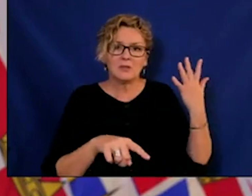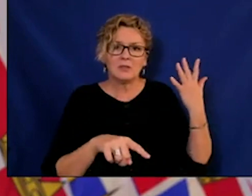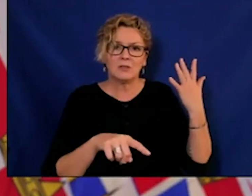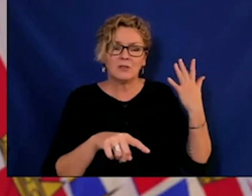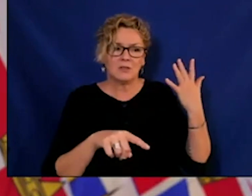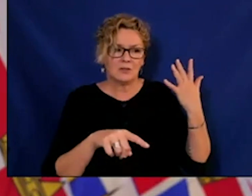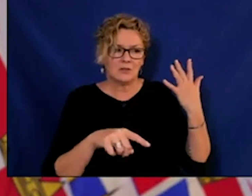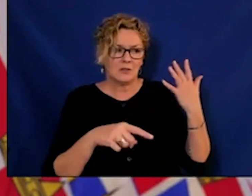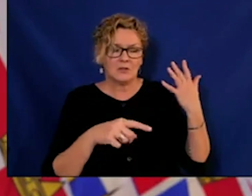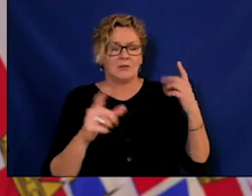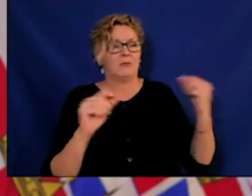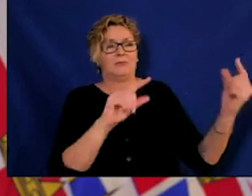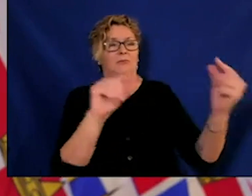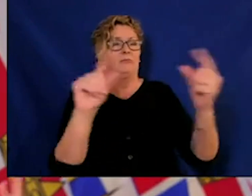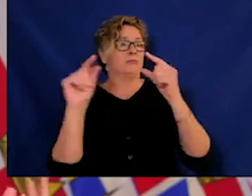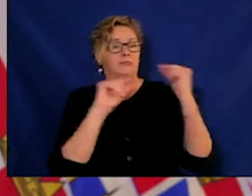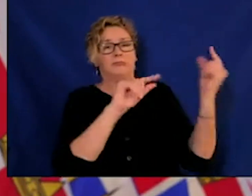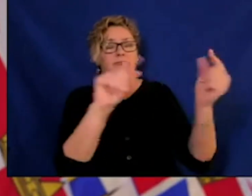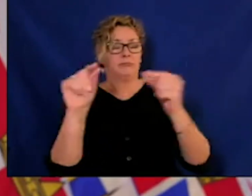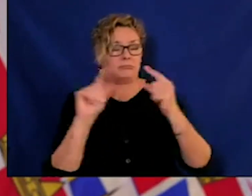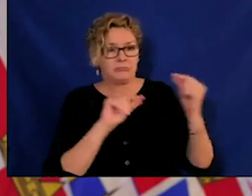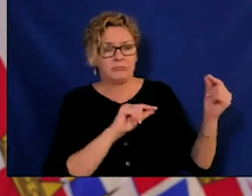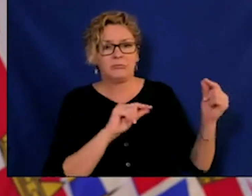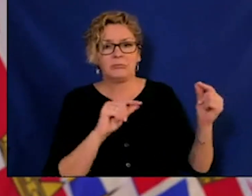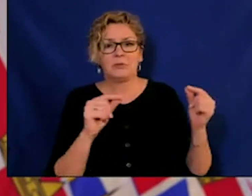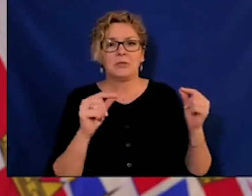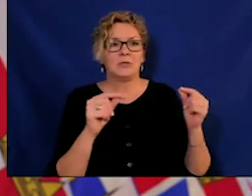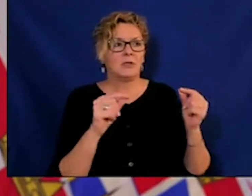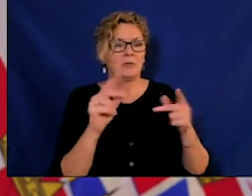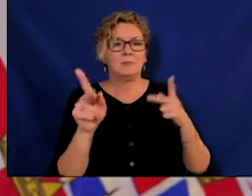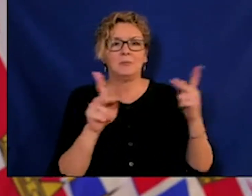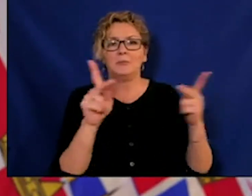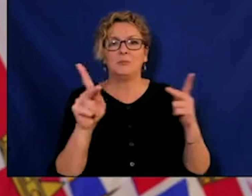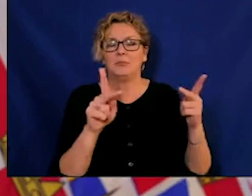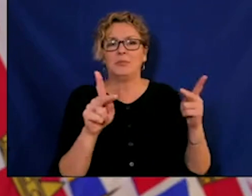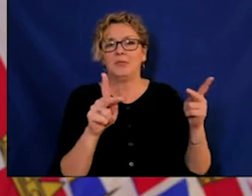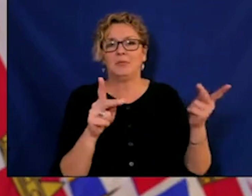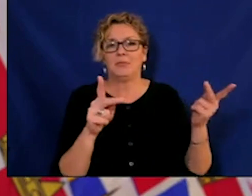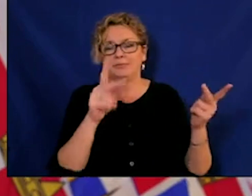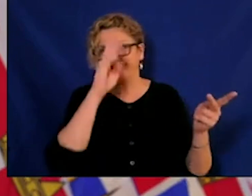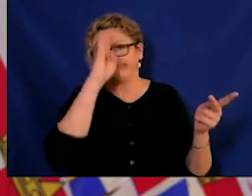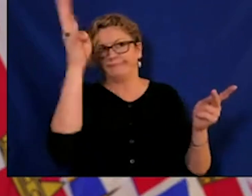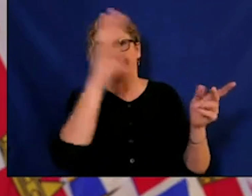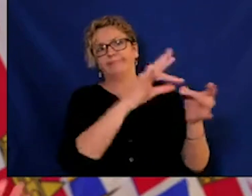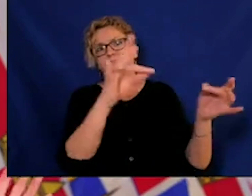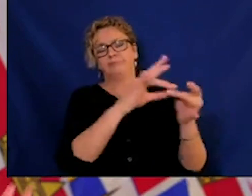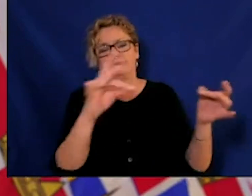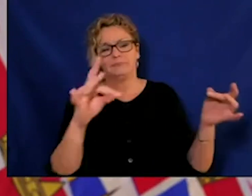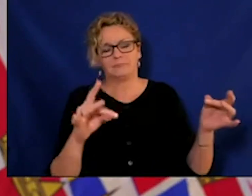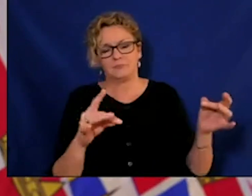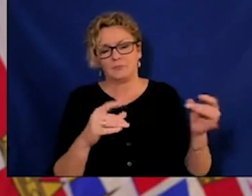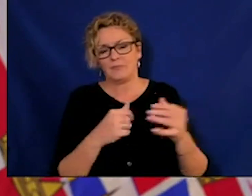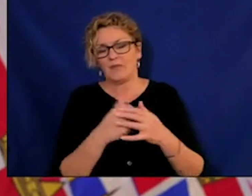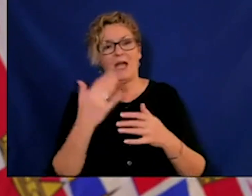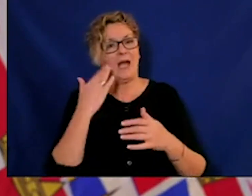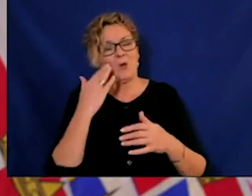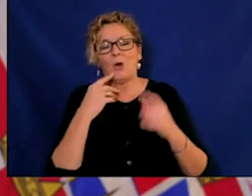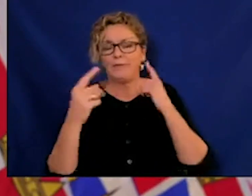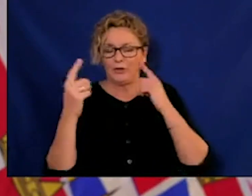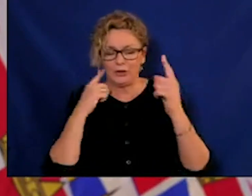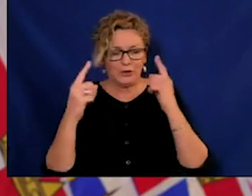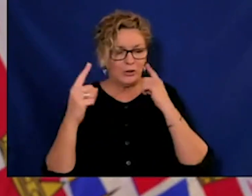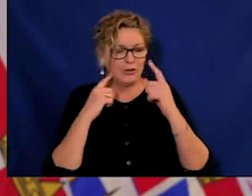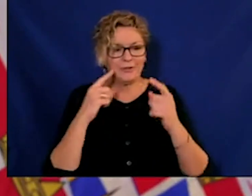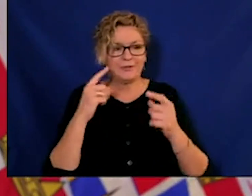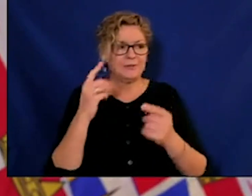me all of this stuff as well about, people who are expounding at city council meetings here and there